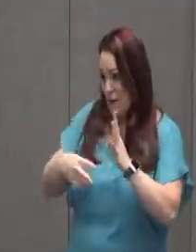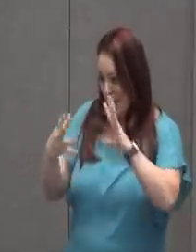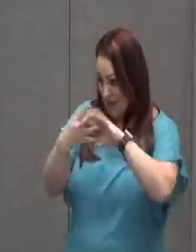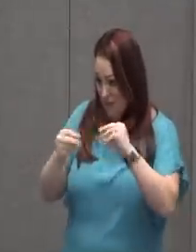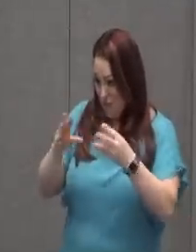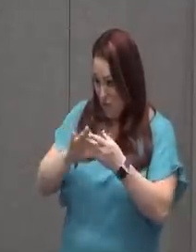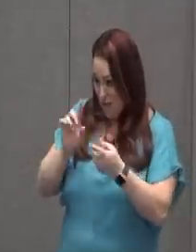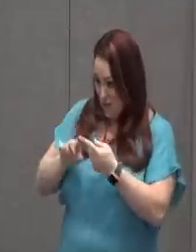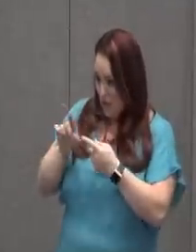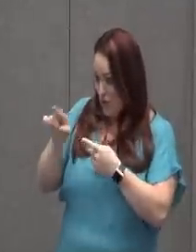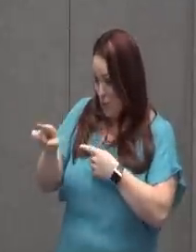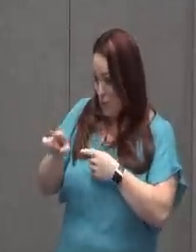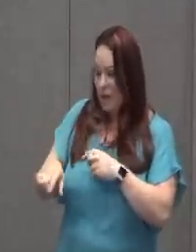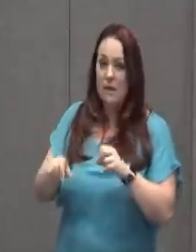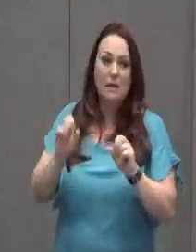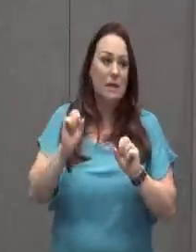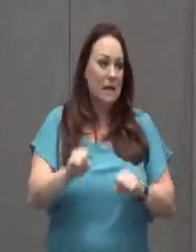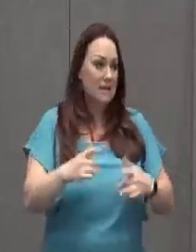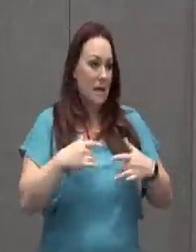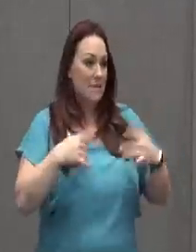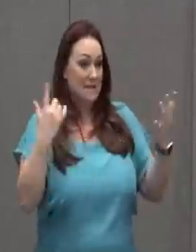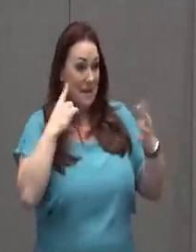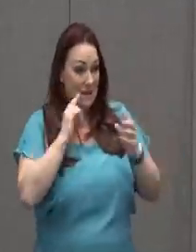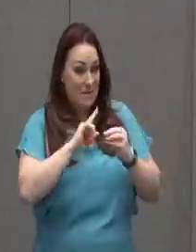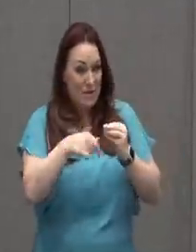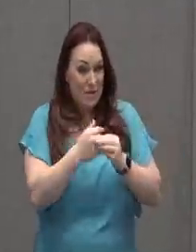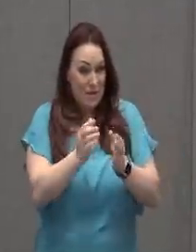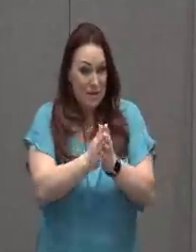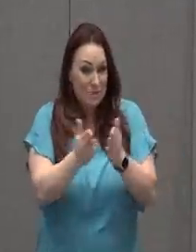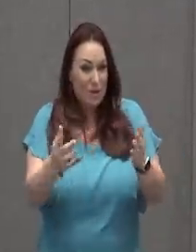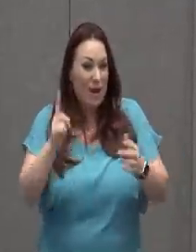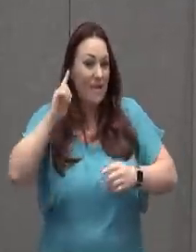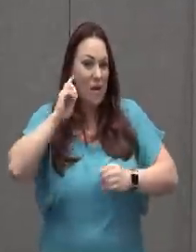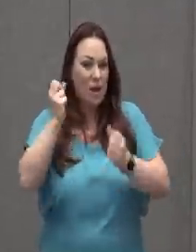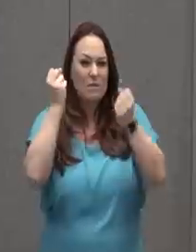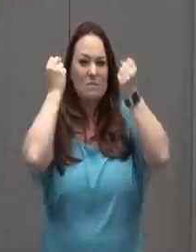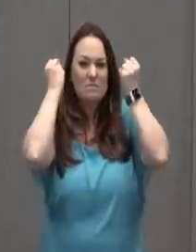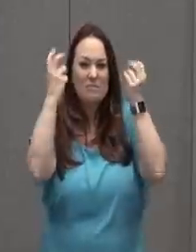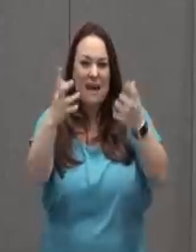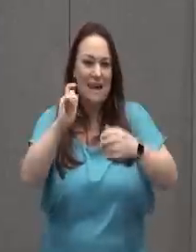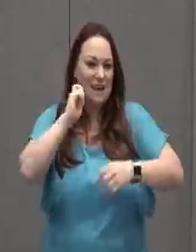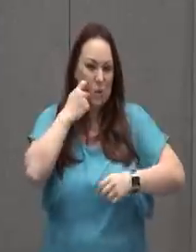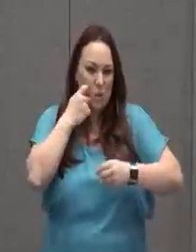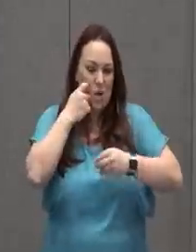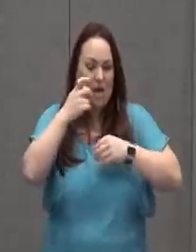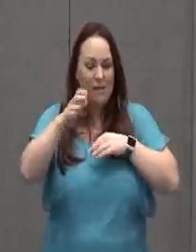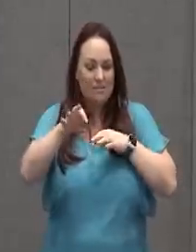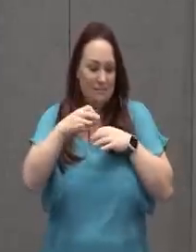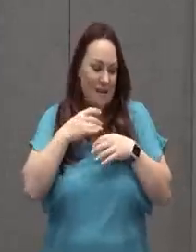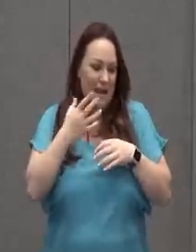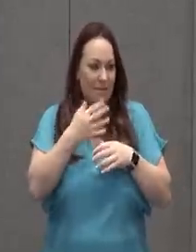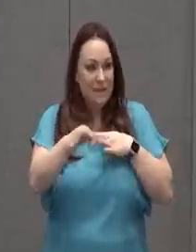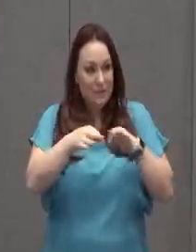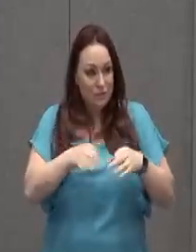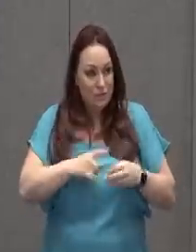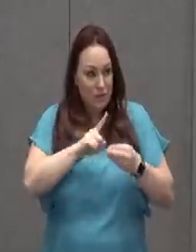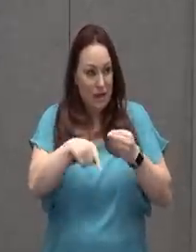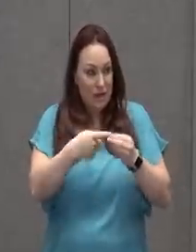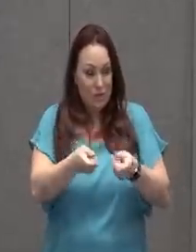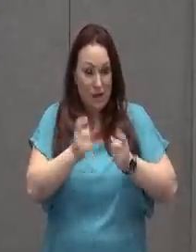I am. You know, I'm excited about this book. I've heard so many neat things. And the description that you gave me about the